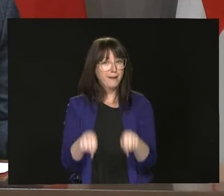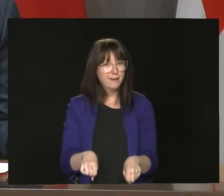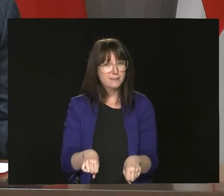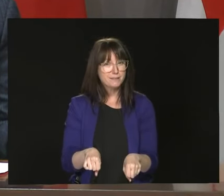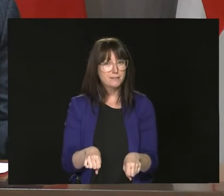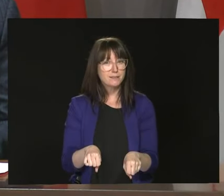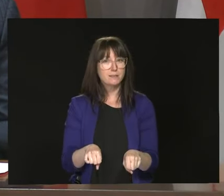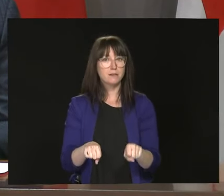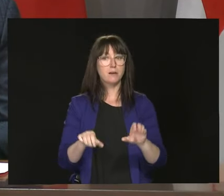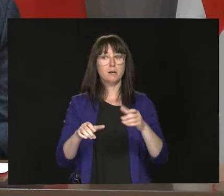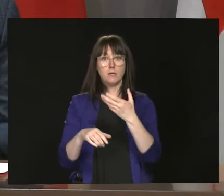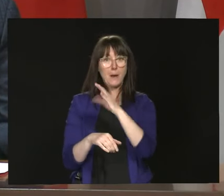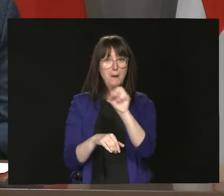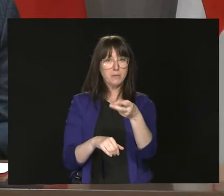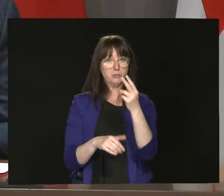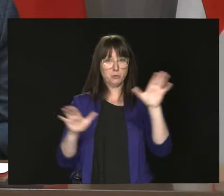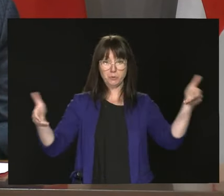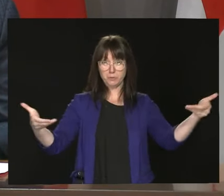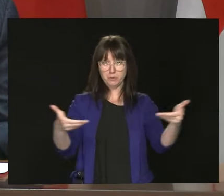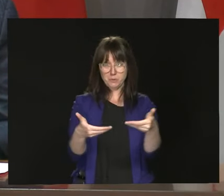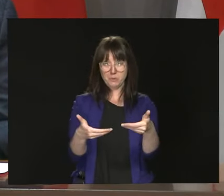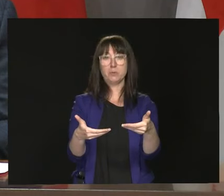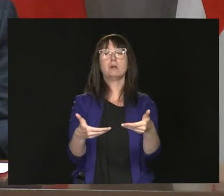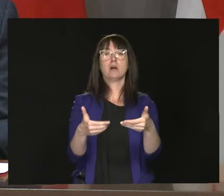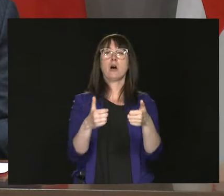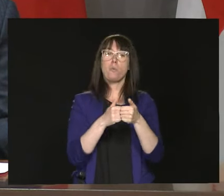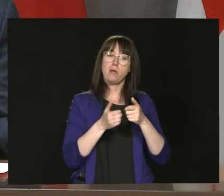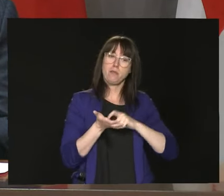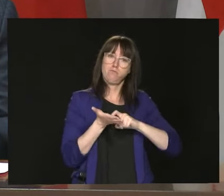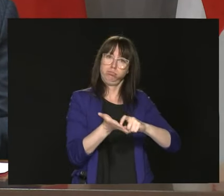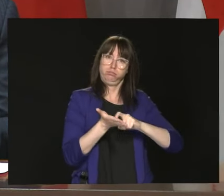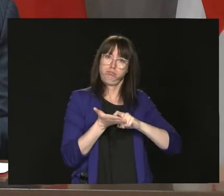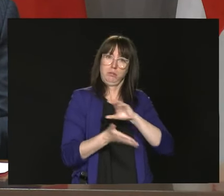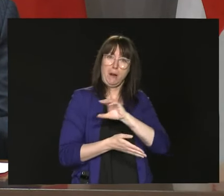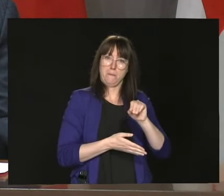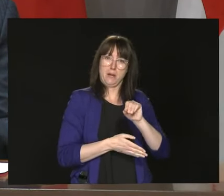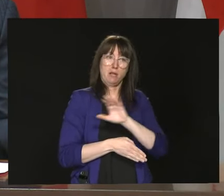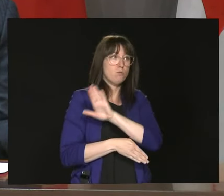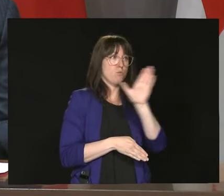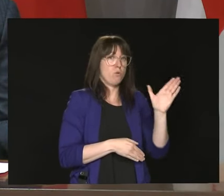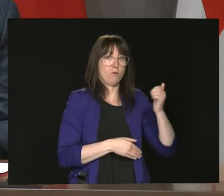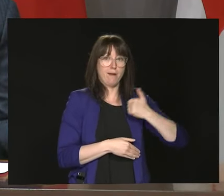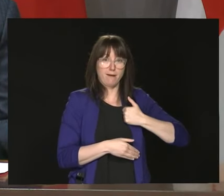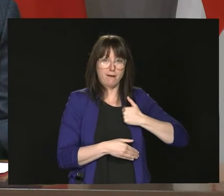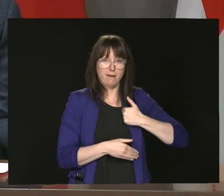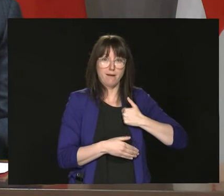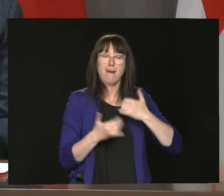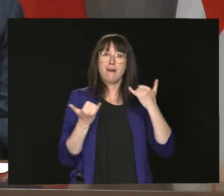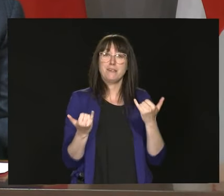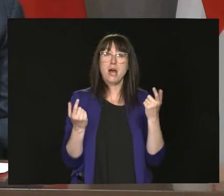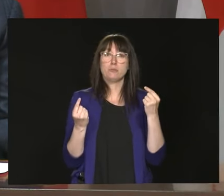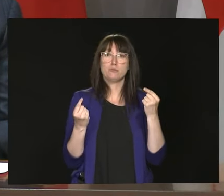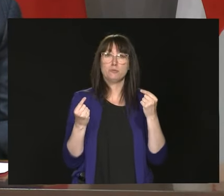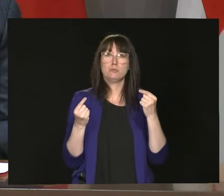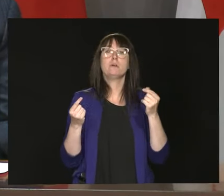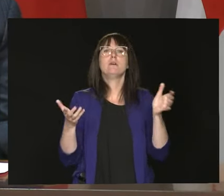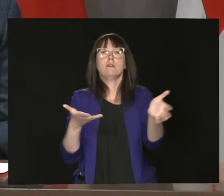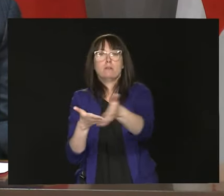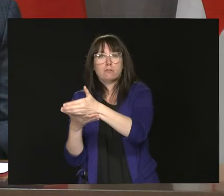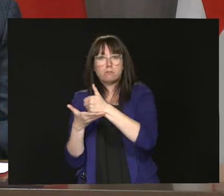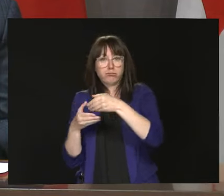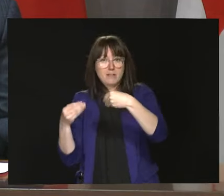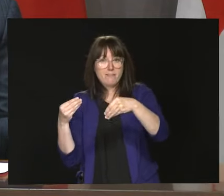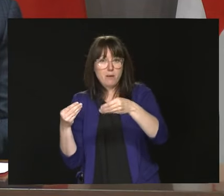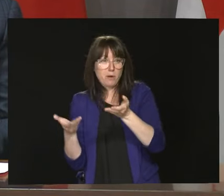with Canadian apparel manufacturers from across the country, they can now sew medical gowns with this new made-in-Canada